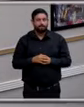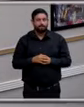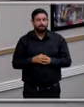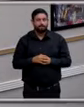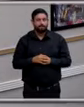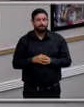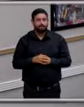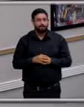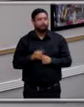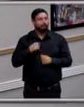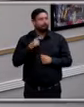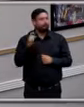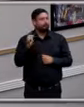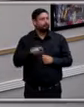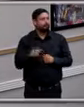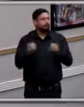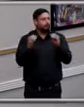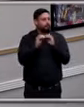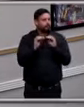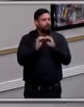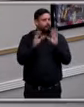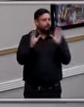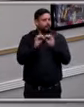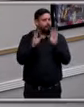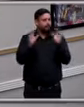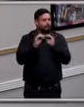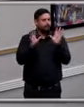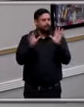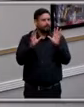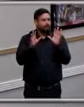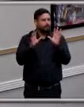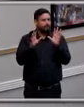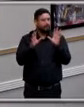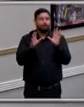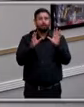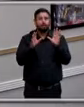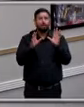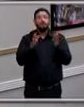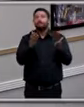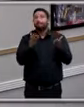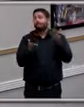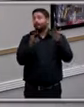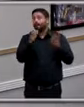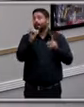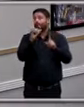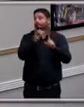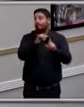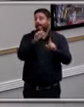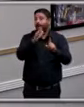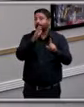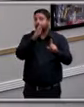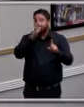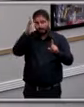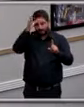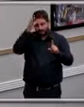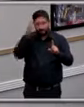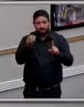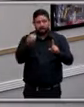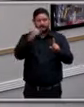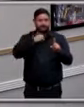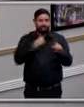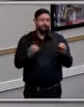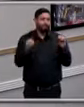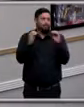I would need to get a little more clarification on... Maybe that parent will give me a little bit